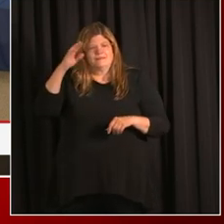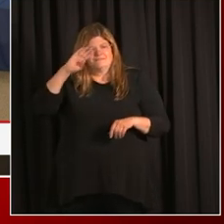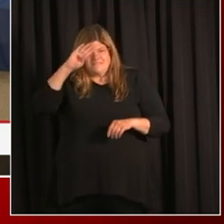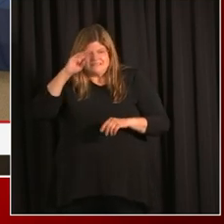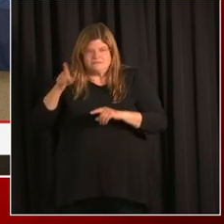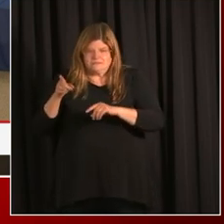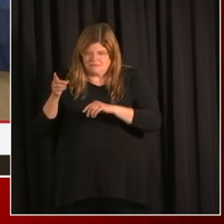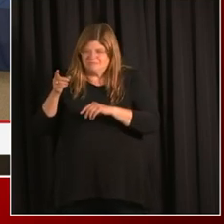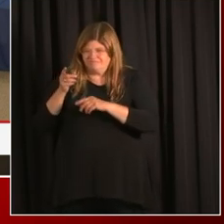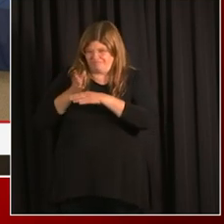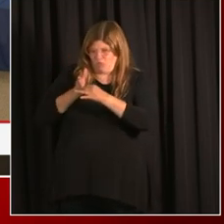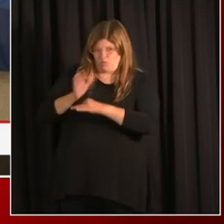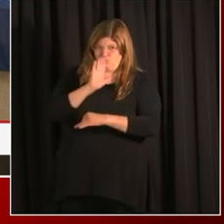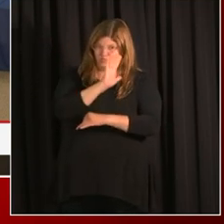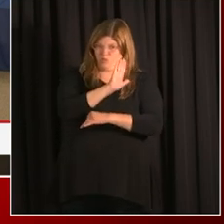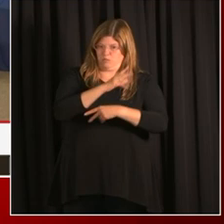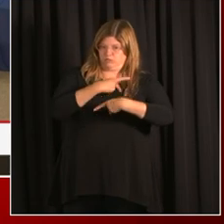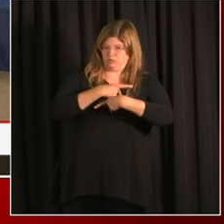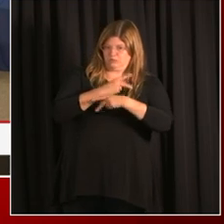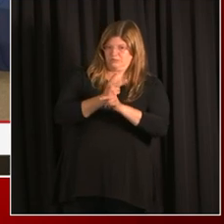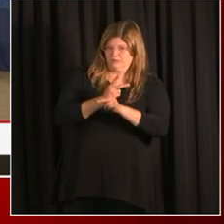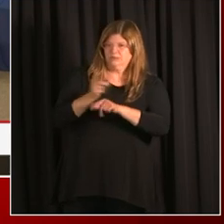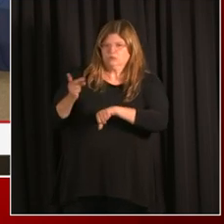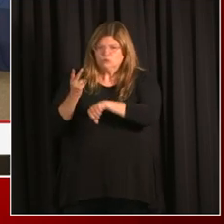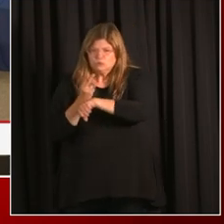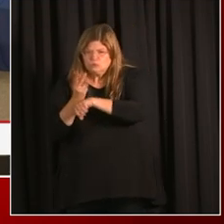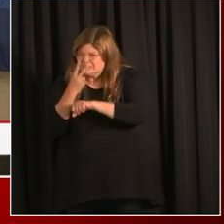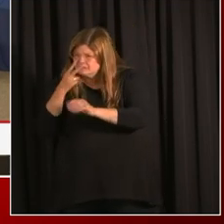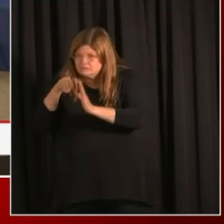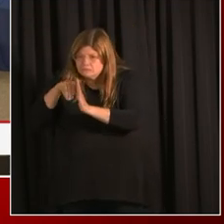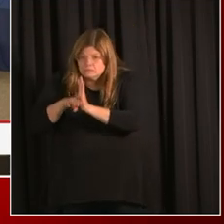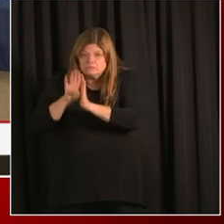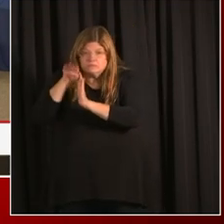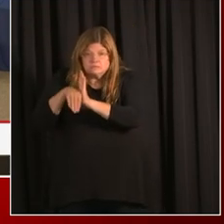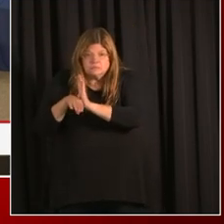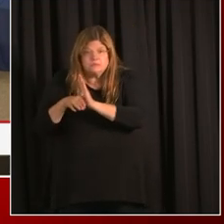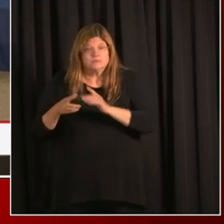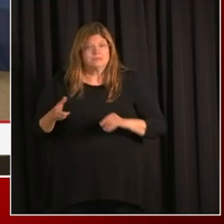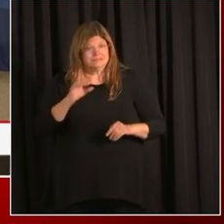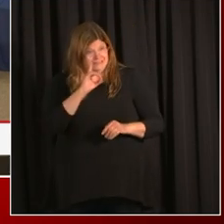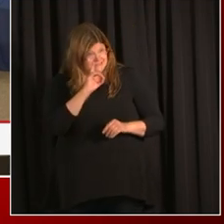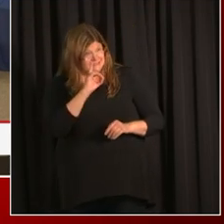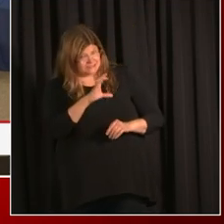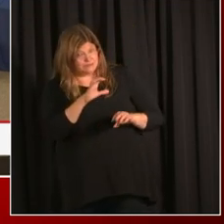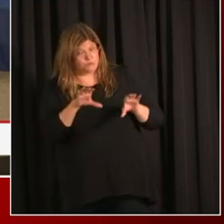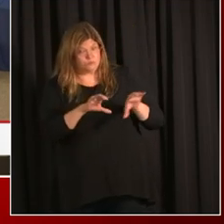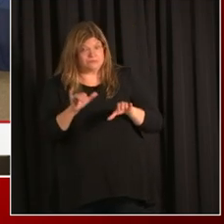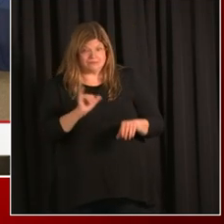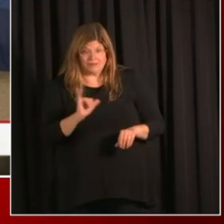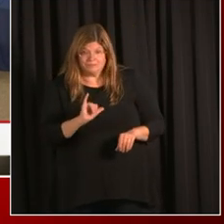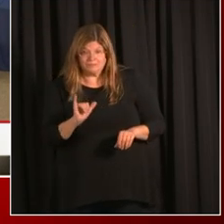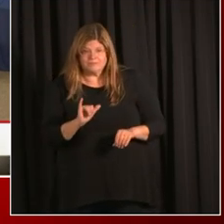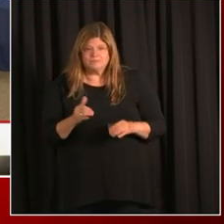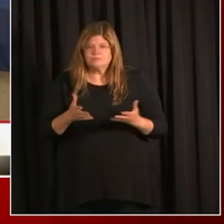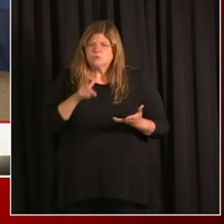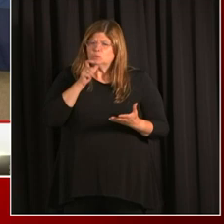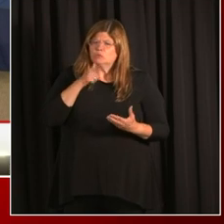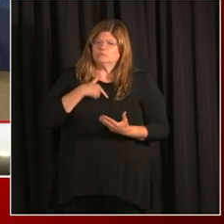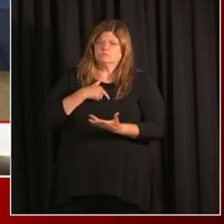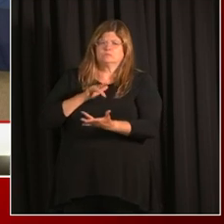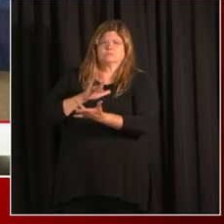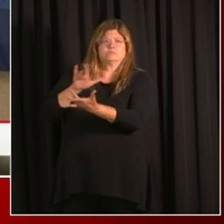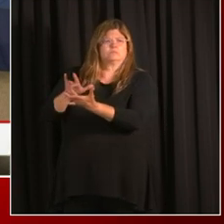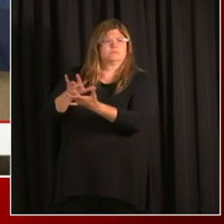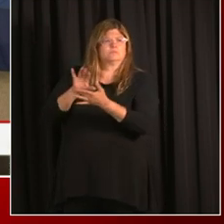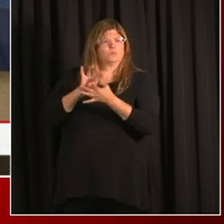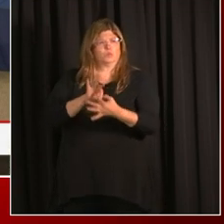early possible suspicious cases. Could DC do that, and who is the person who could possibly be contacted about